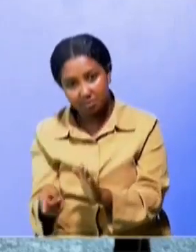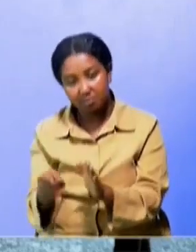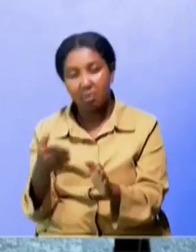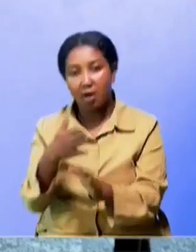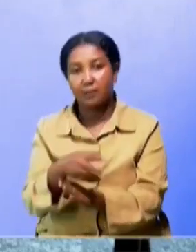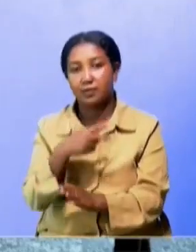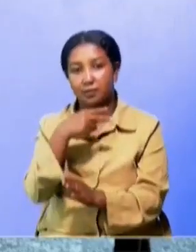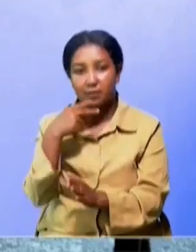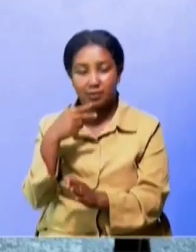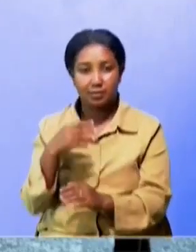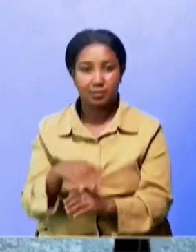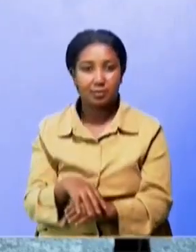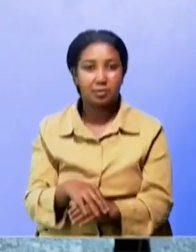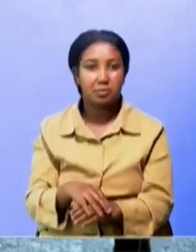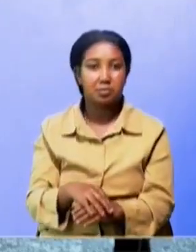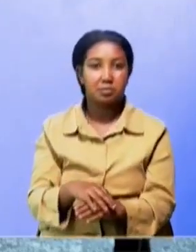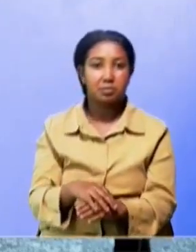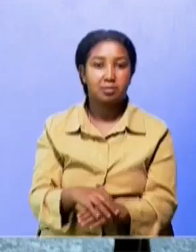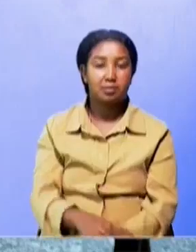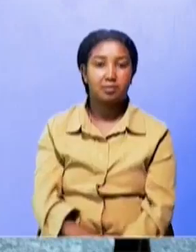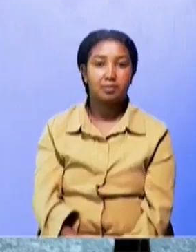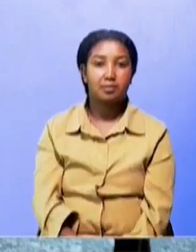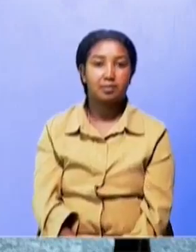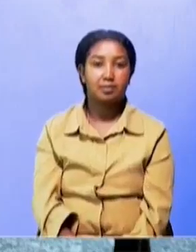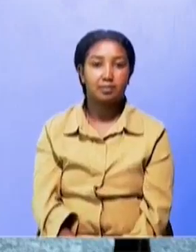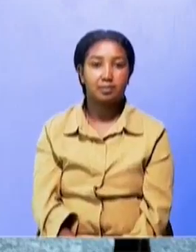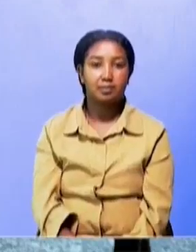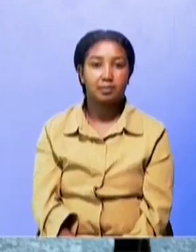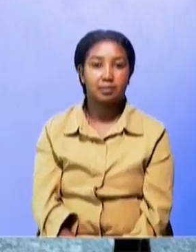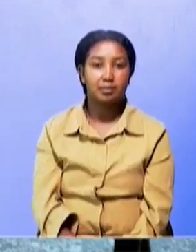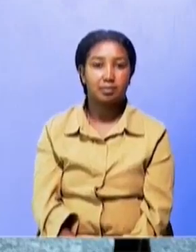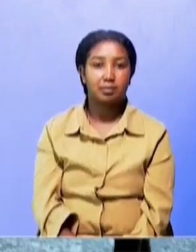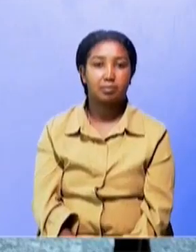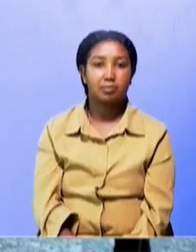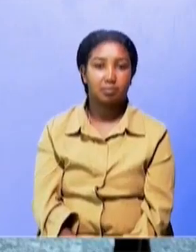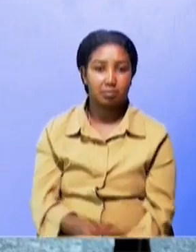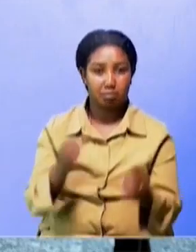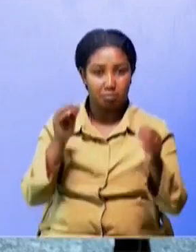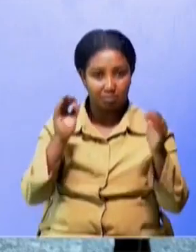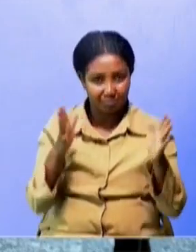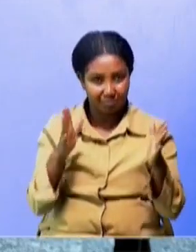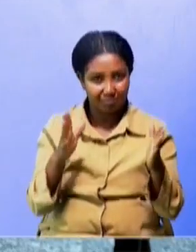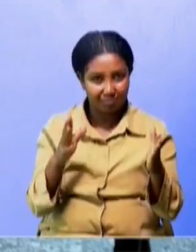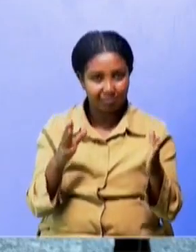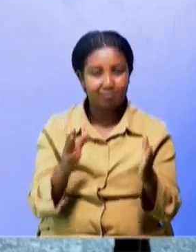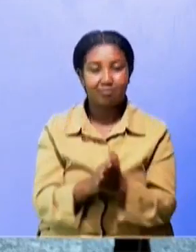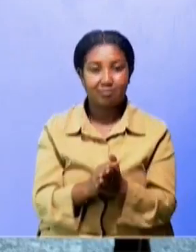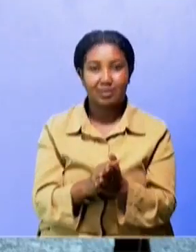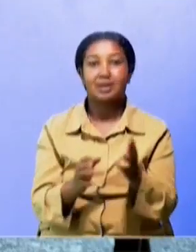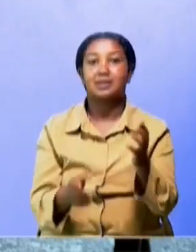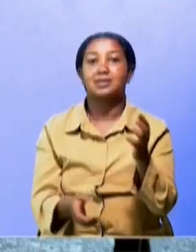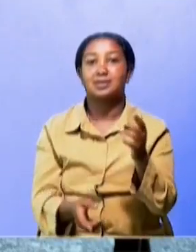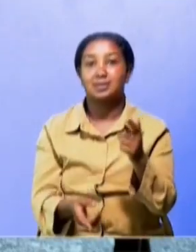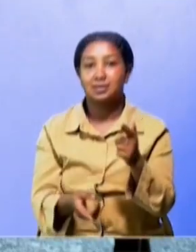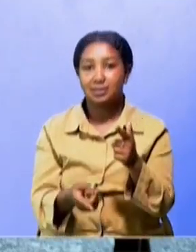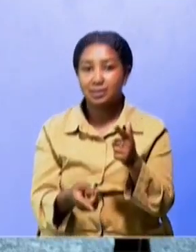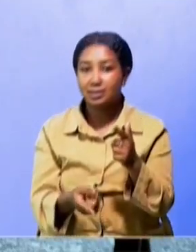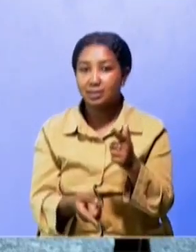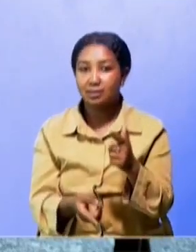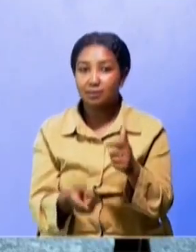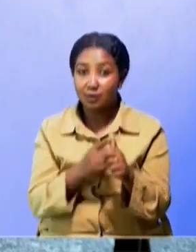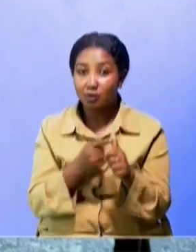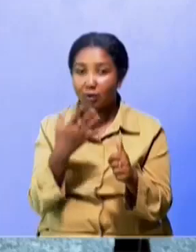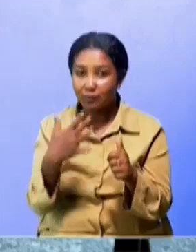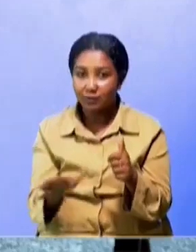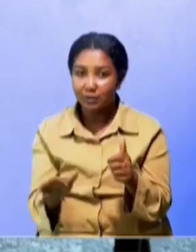Or storybooks, like that. Very interesting one. And then you go to the second one, right? That I've stated.